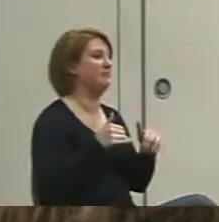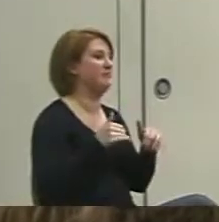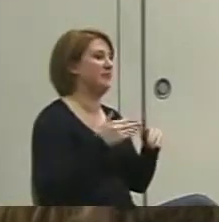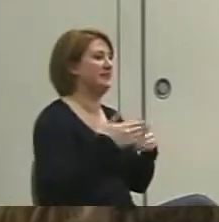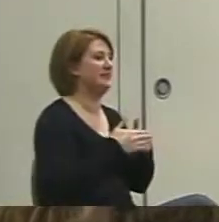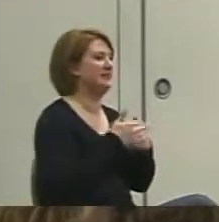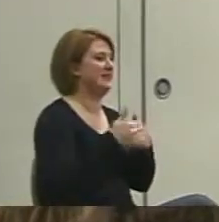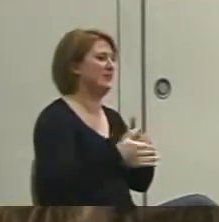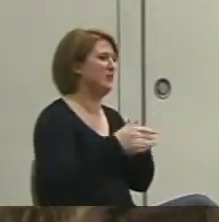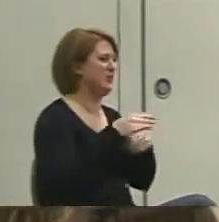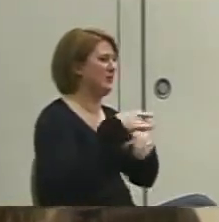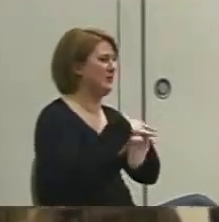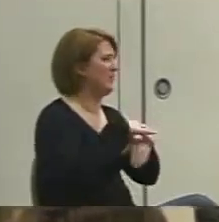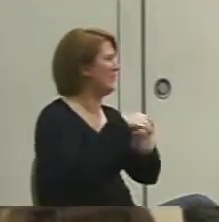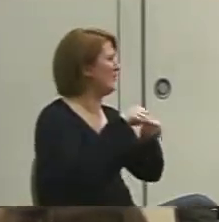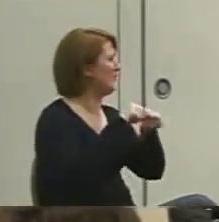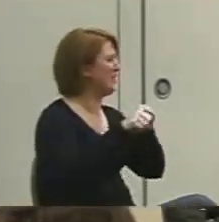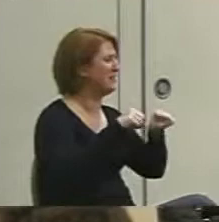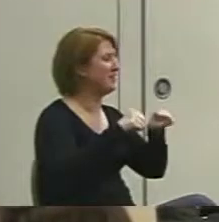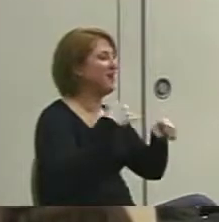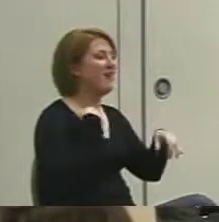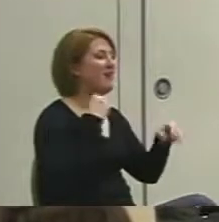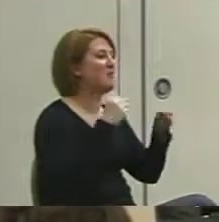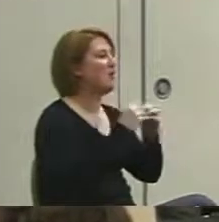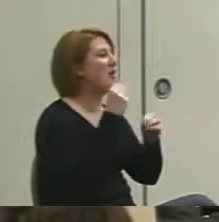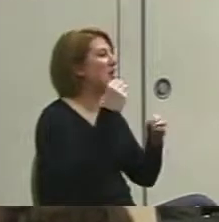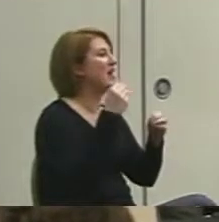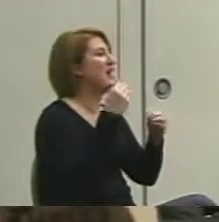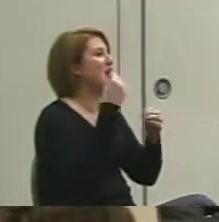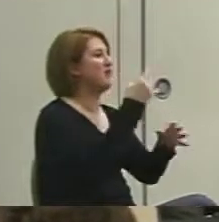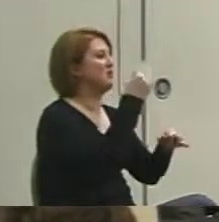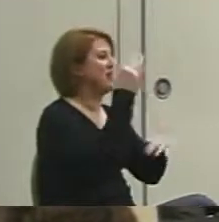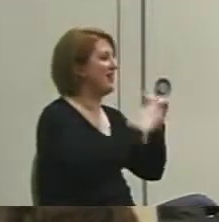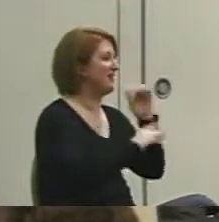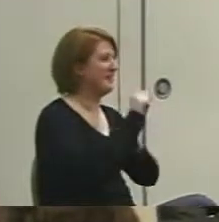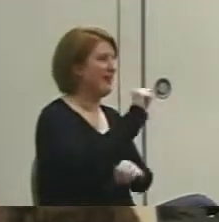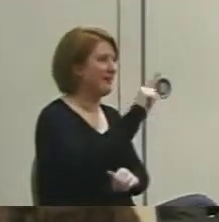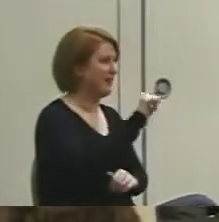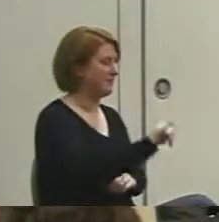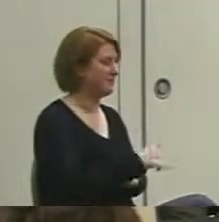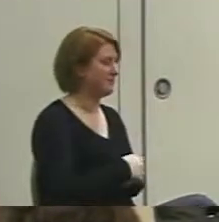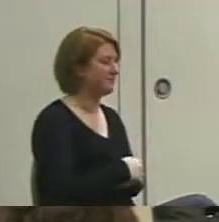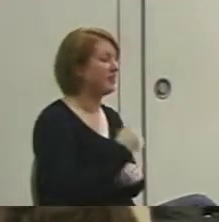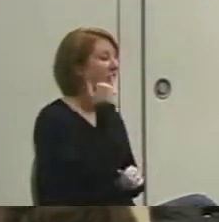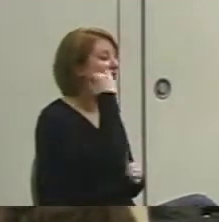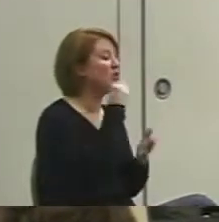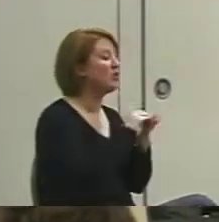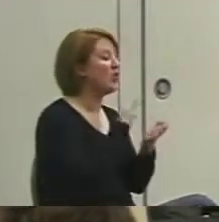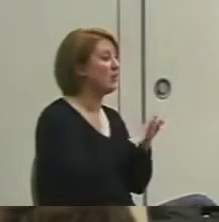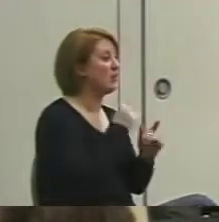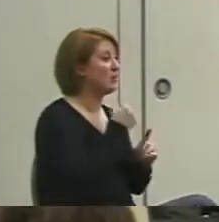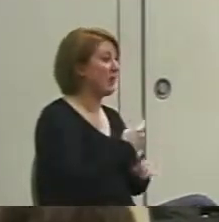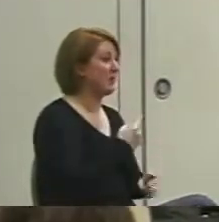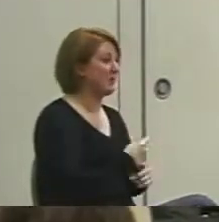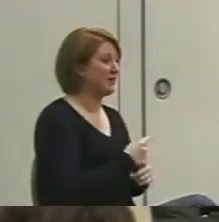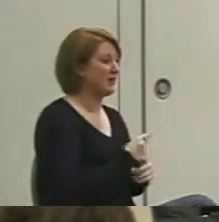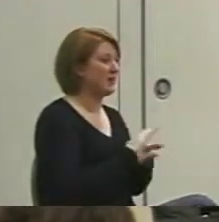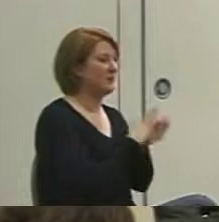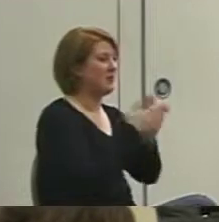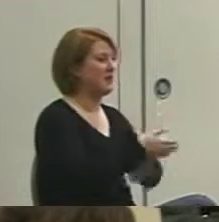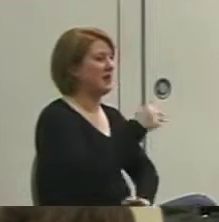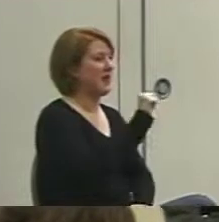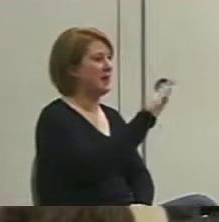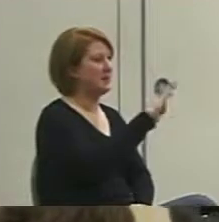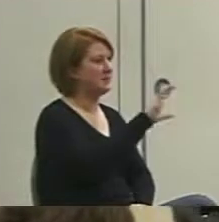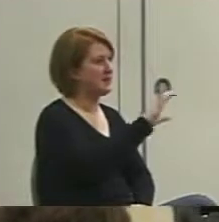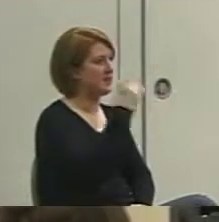those earthquakes, but you have more information than just a tally when you get together to talk about it. You can actually, if you log those correctly, turn it into an ABC for